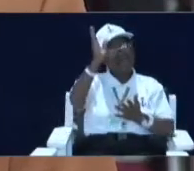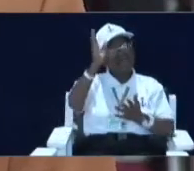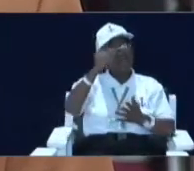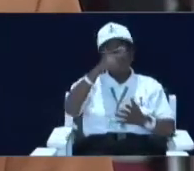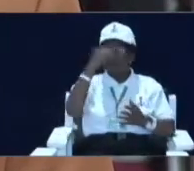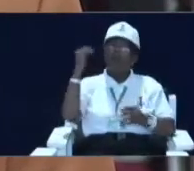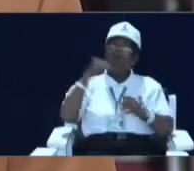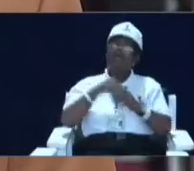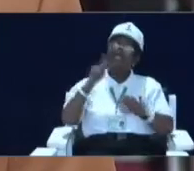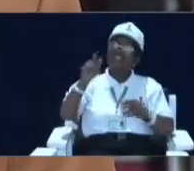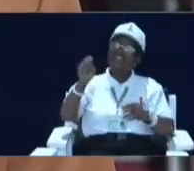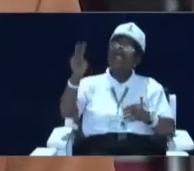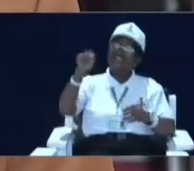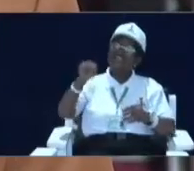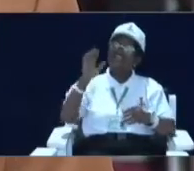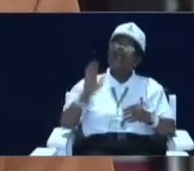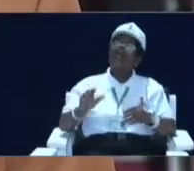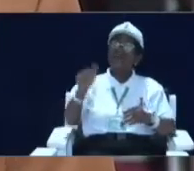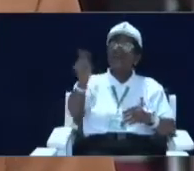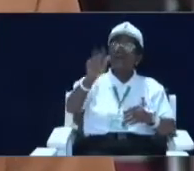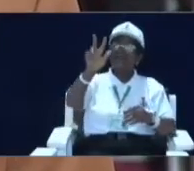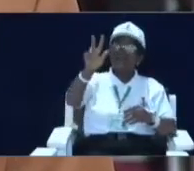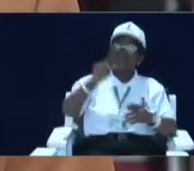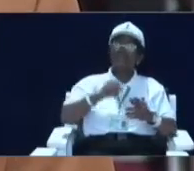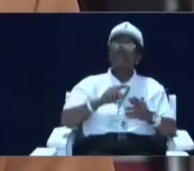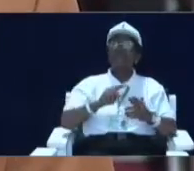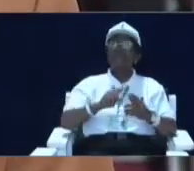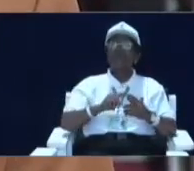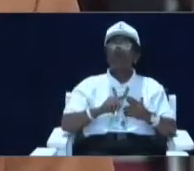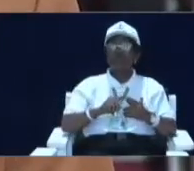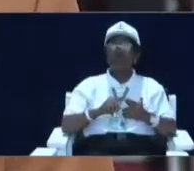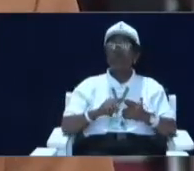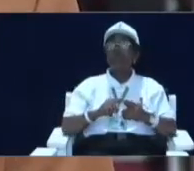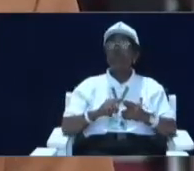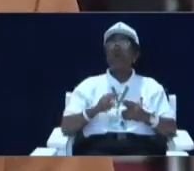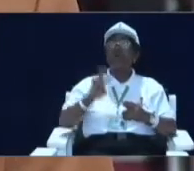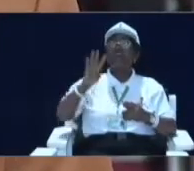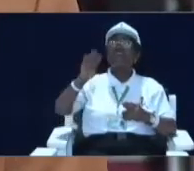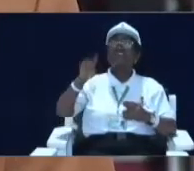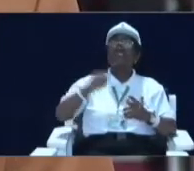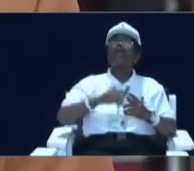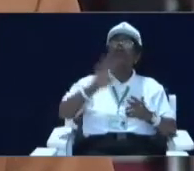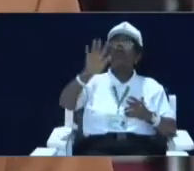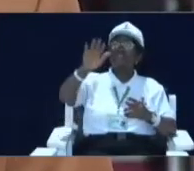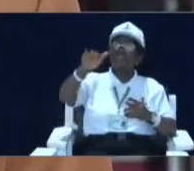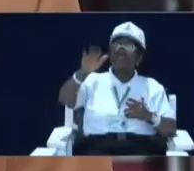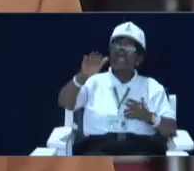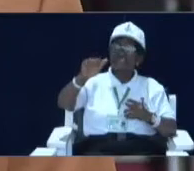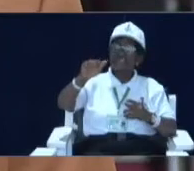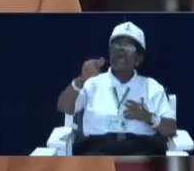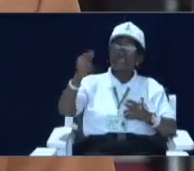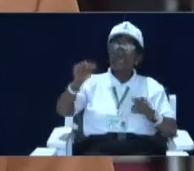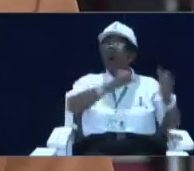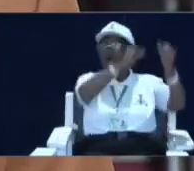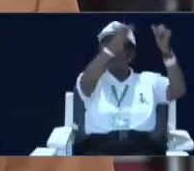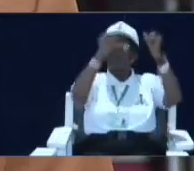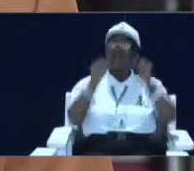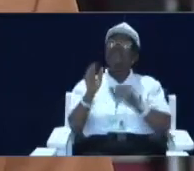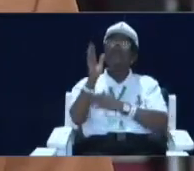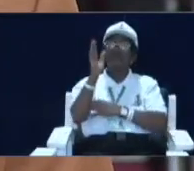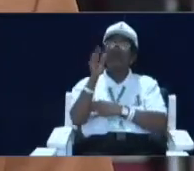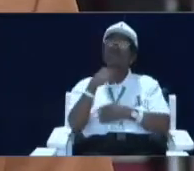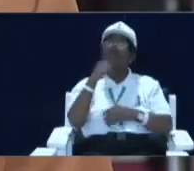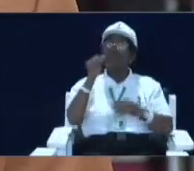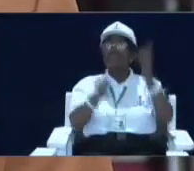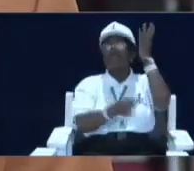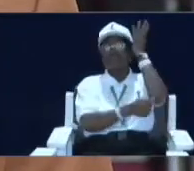in Genesis chapter 13, from verse 14 to 15, Genesis 13, 14 to 15, the Almighty God told